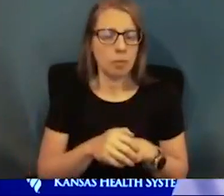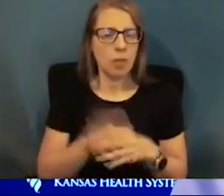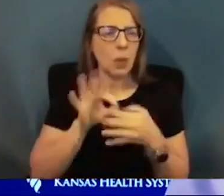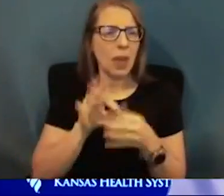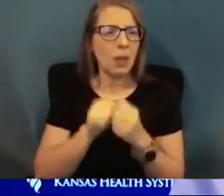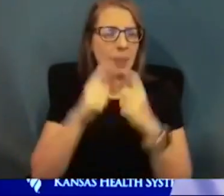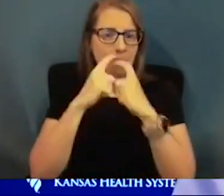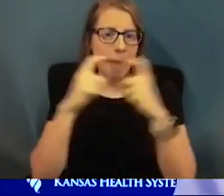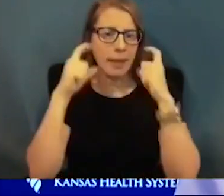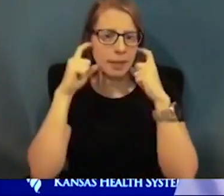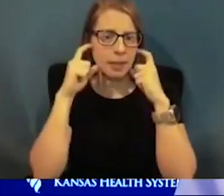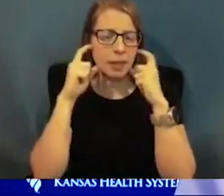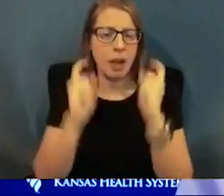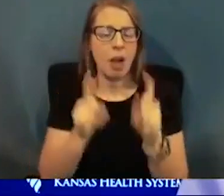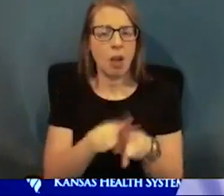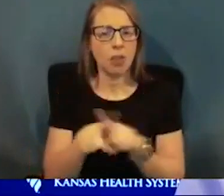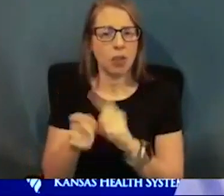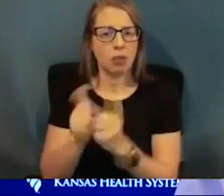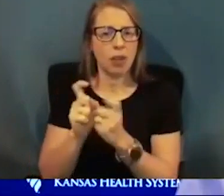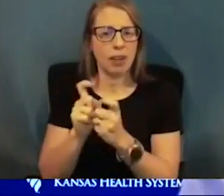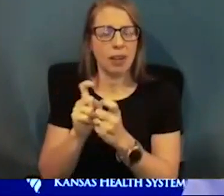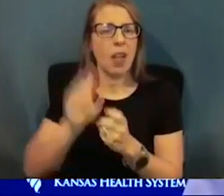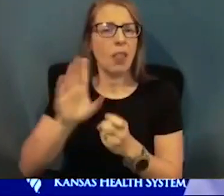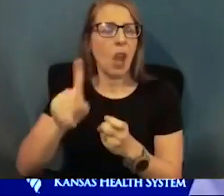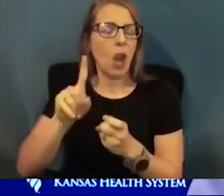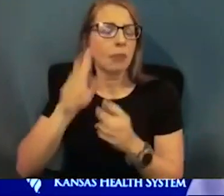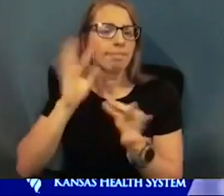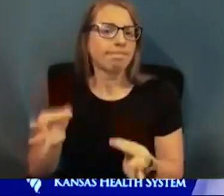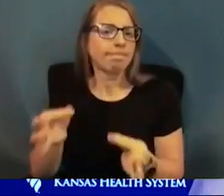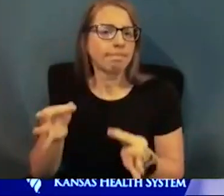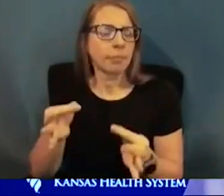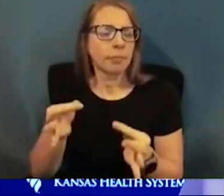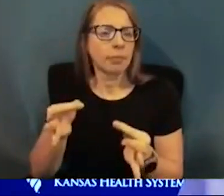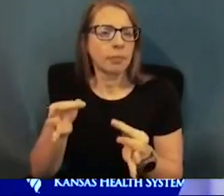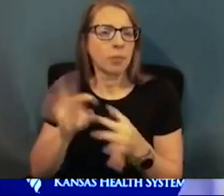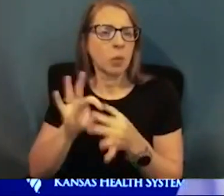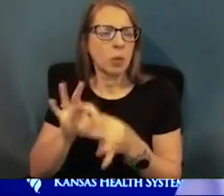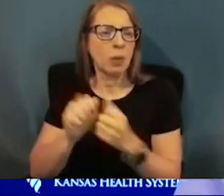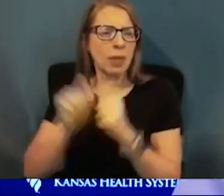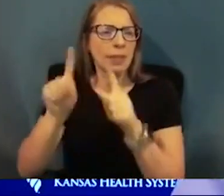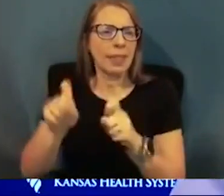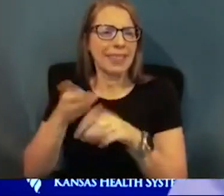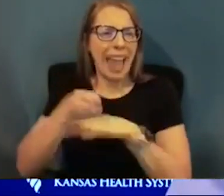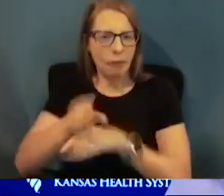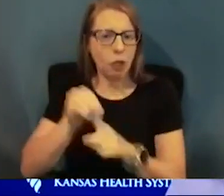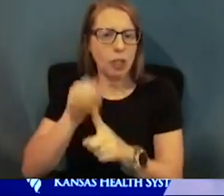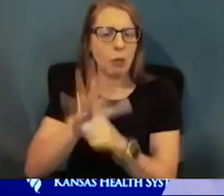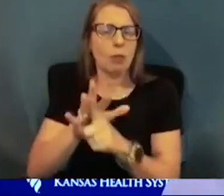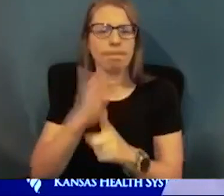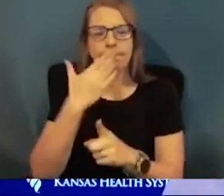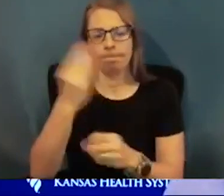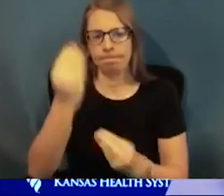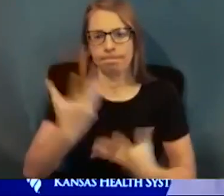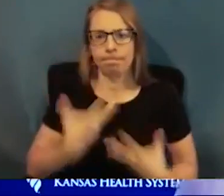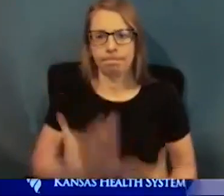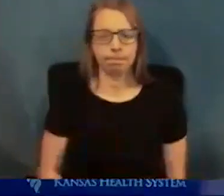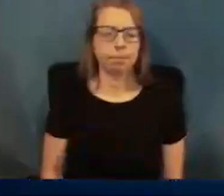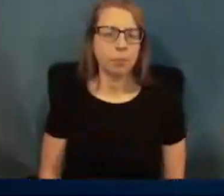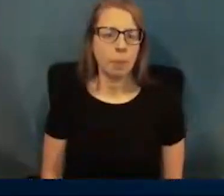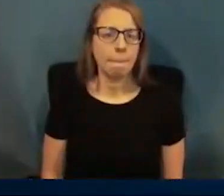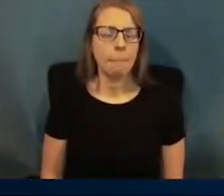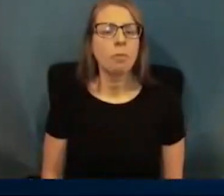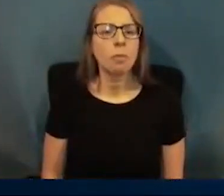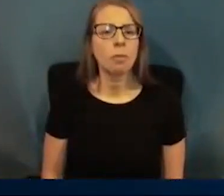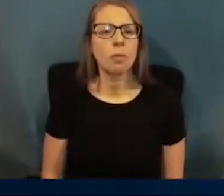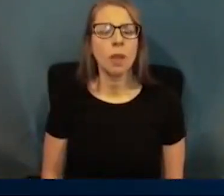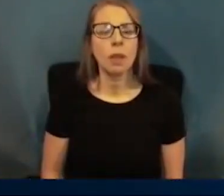and revising their stance on testing after exposure now. All right, thanks for clarifying that for me. Okay, so do